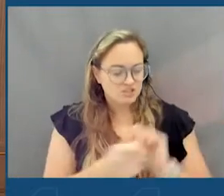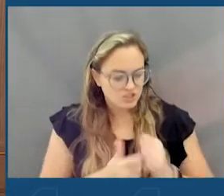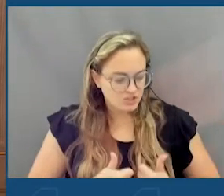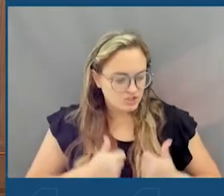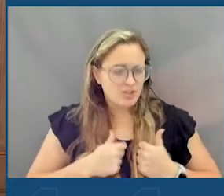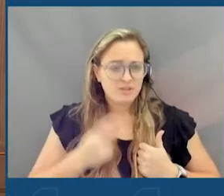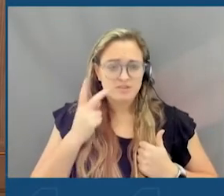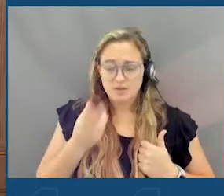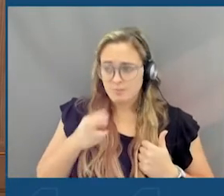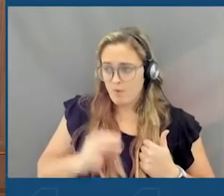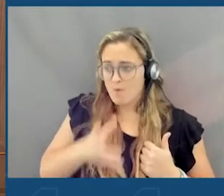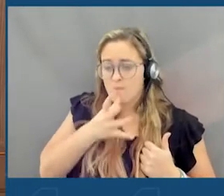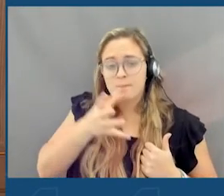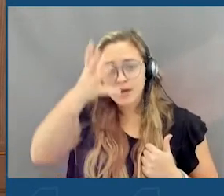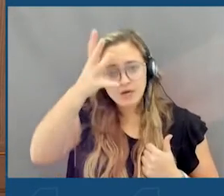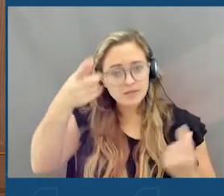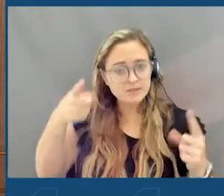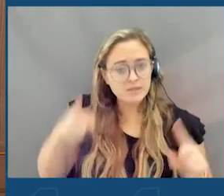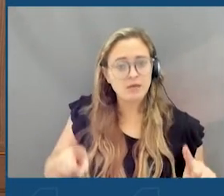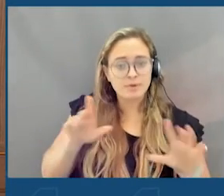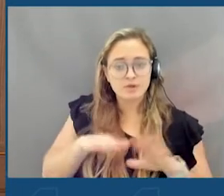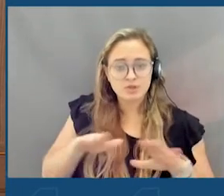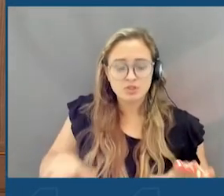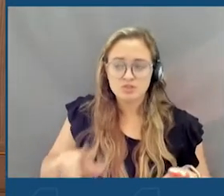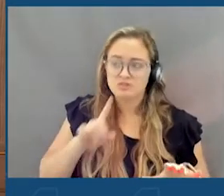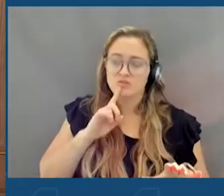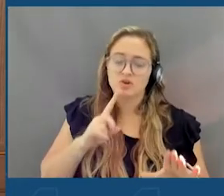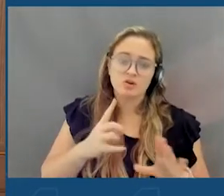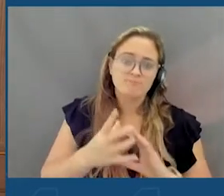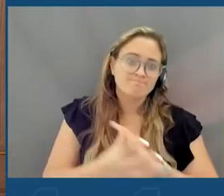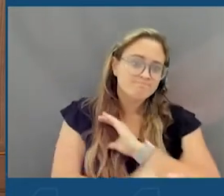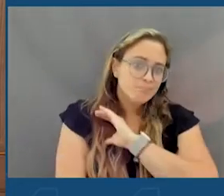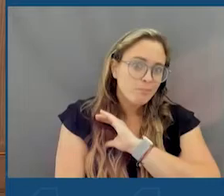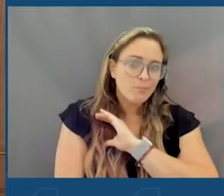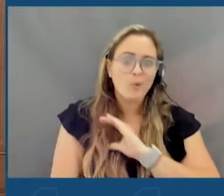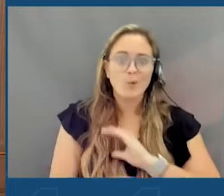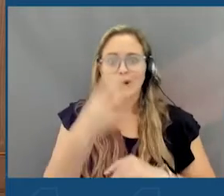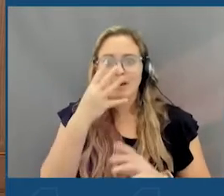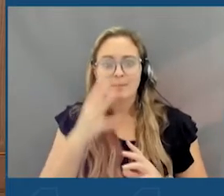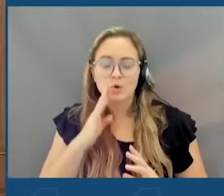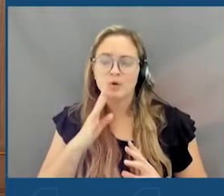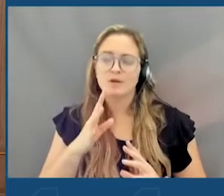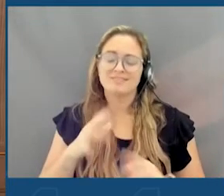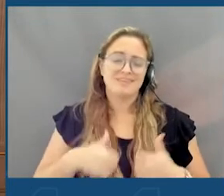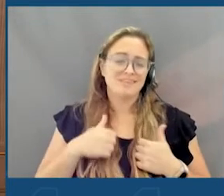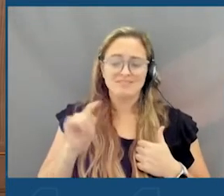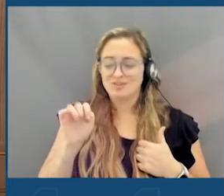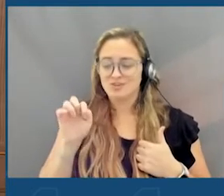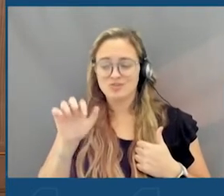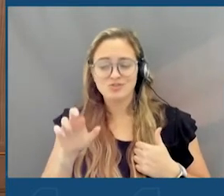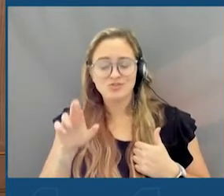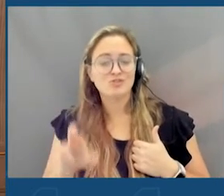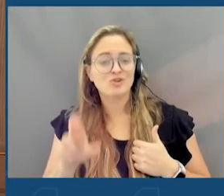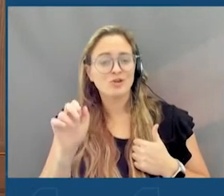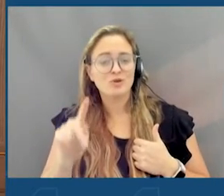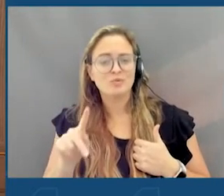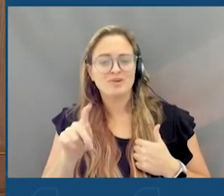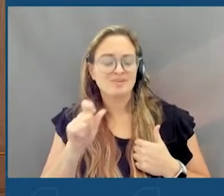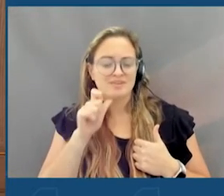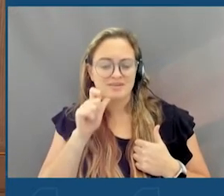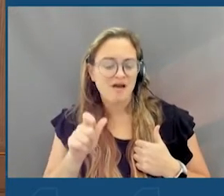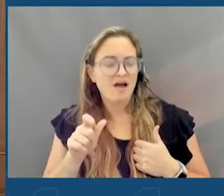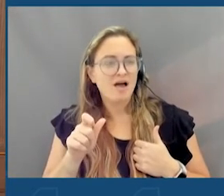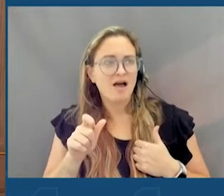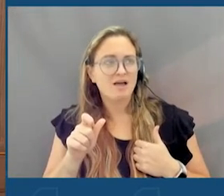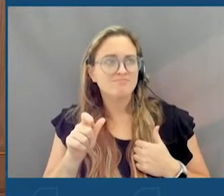own parents, children of very poor immigrants who lived in a trailer park, my mom and dad did. And it was not where the